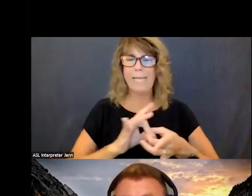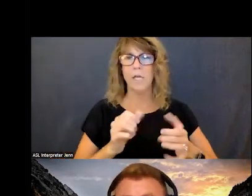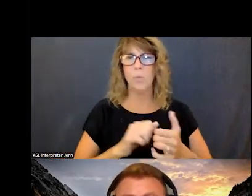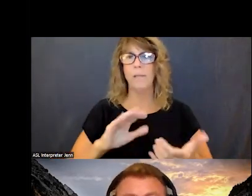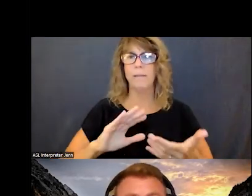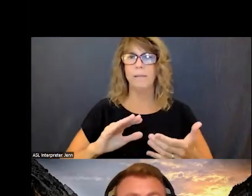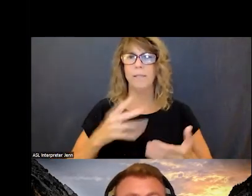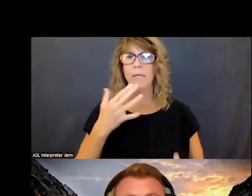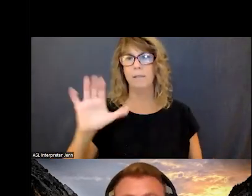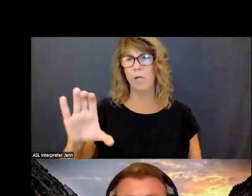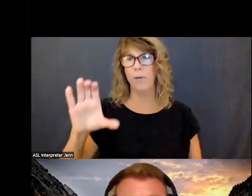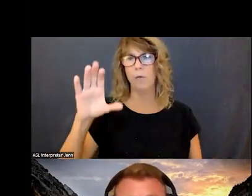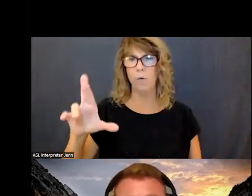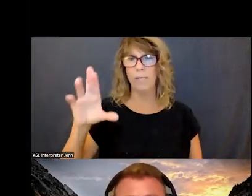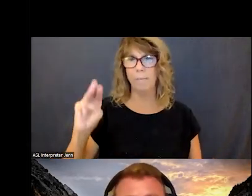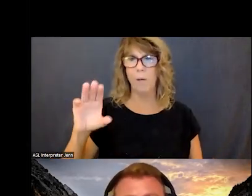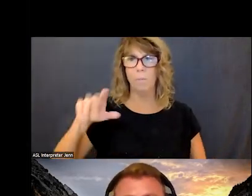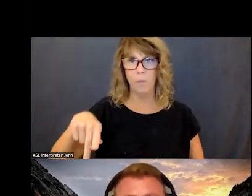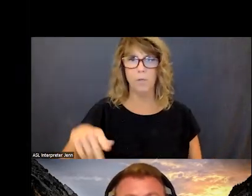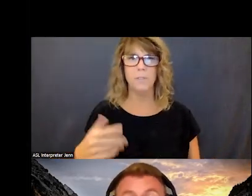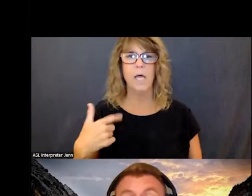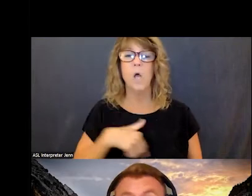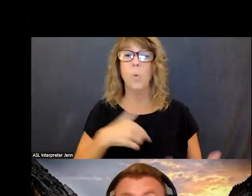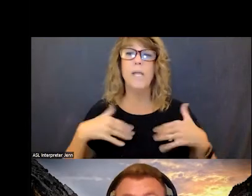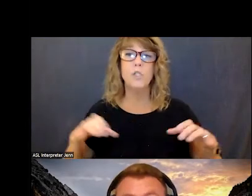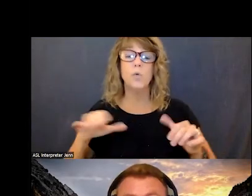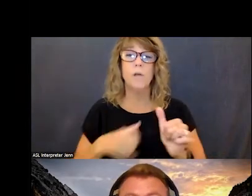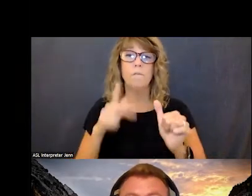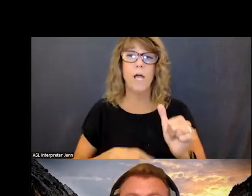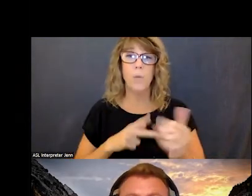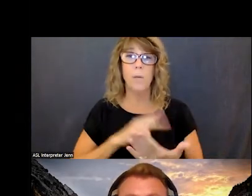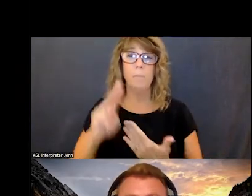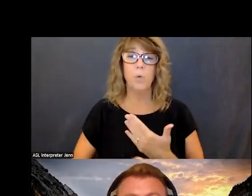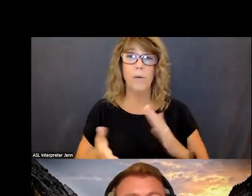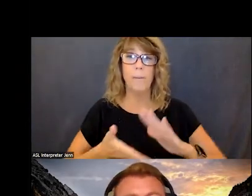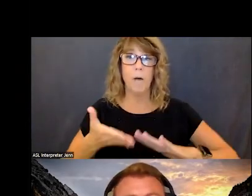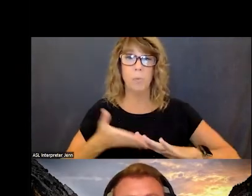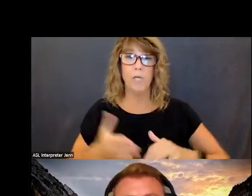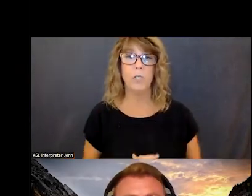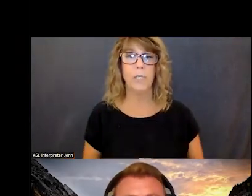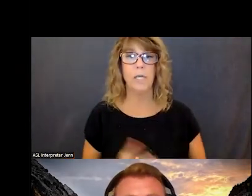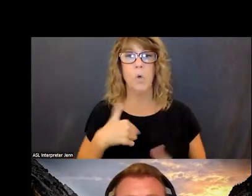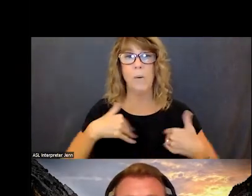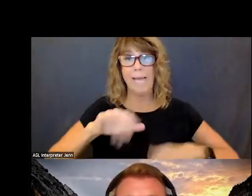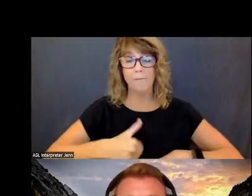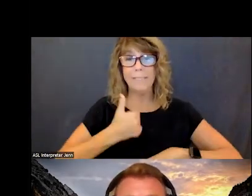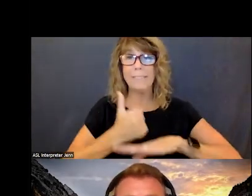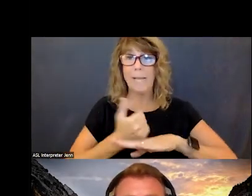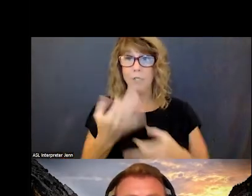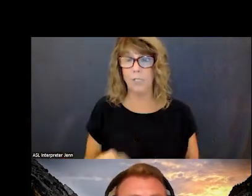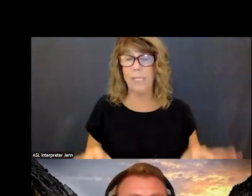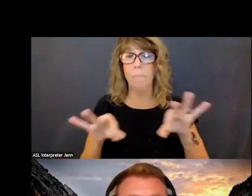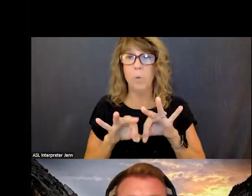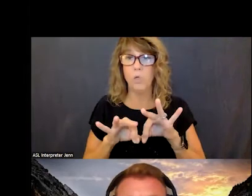responsibilities include supporting many areas of our follow-up program operationally. Now, we've established the importance